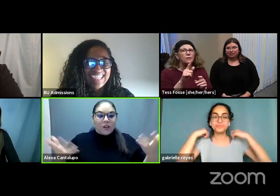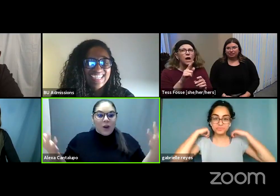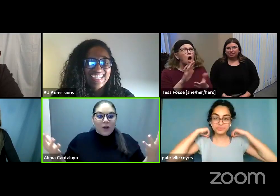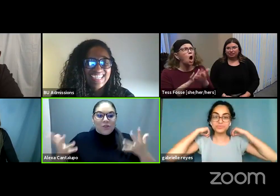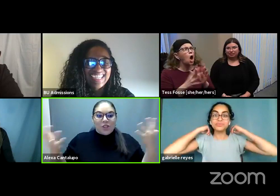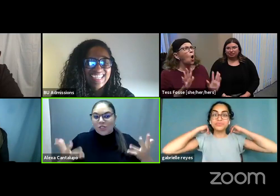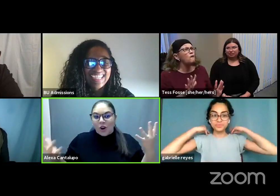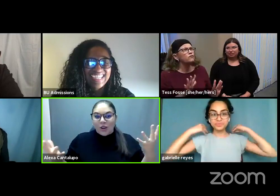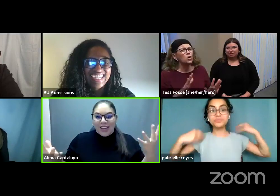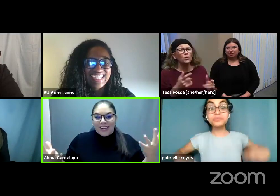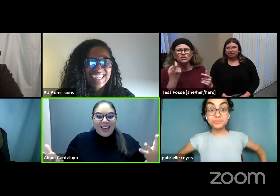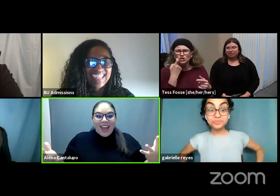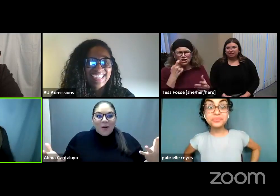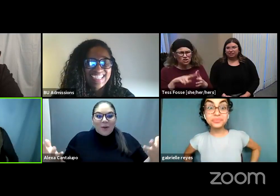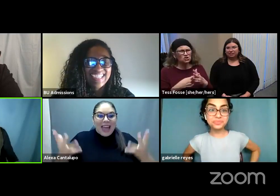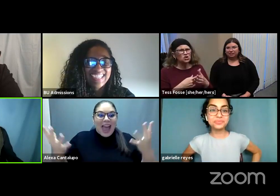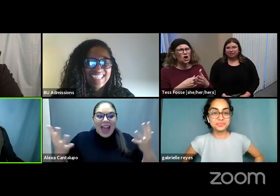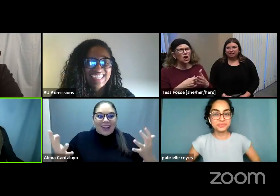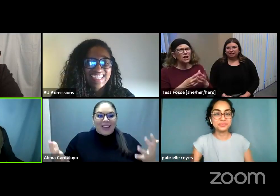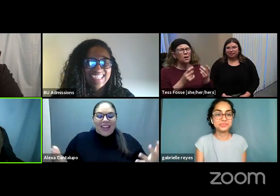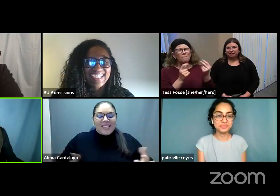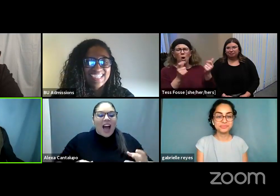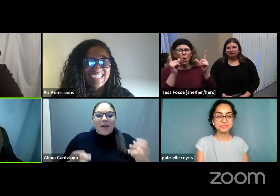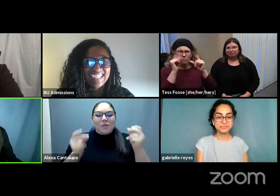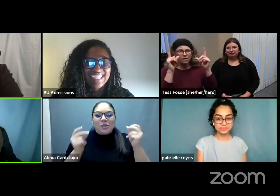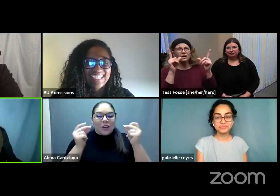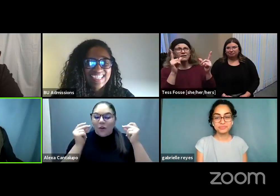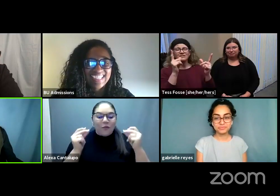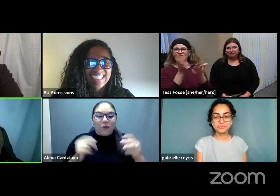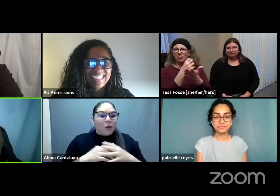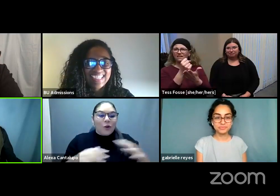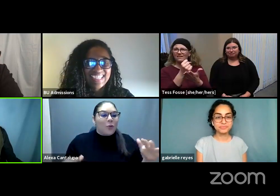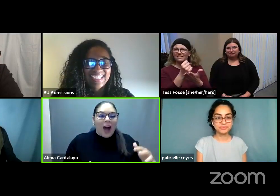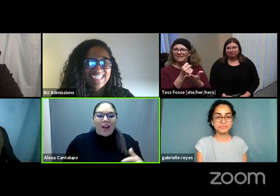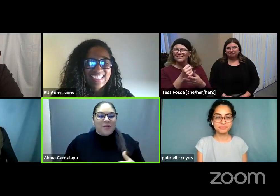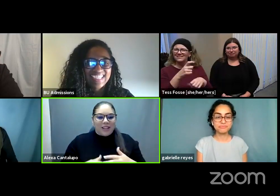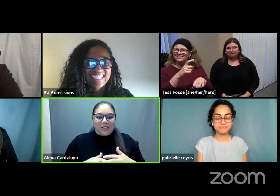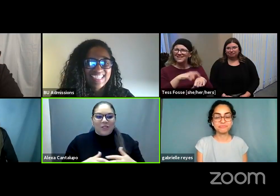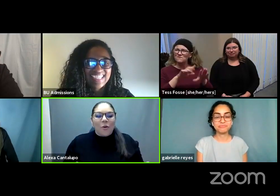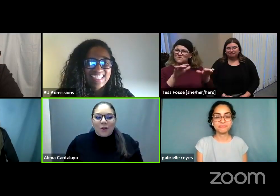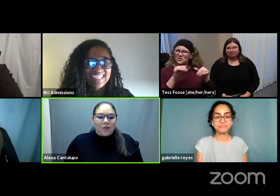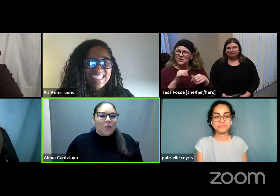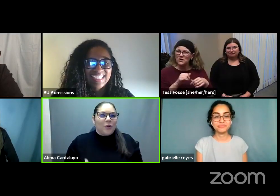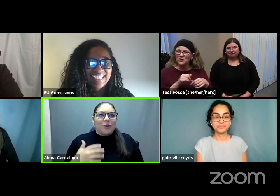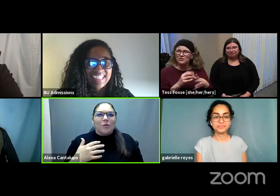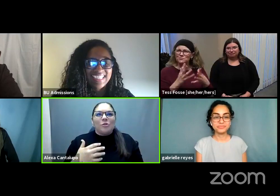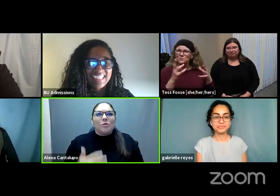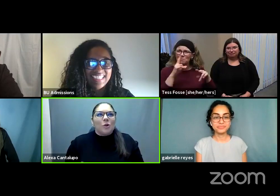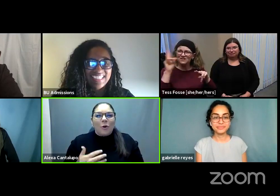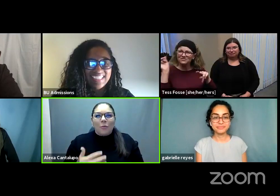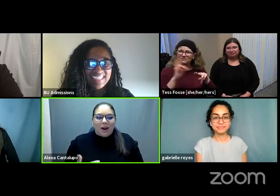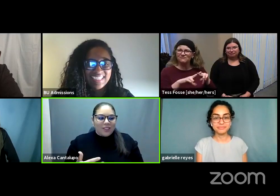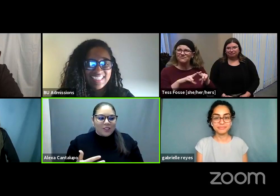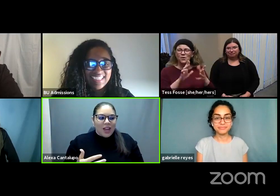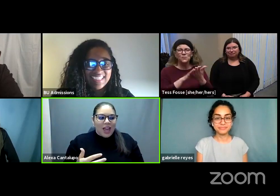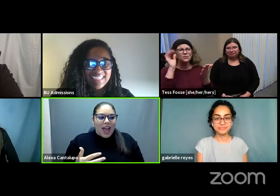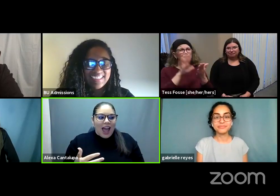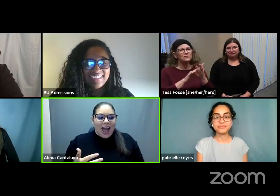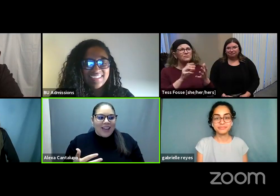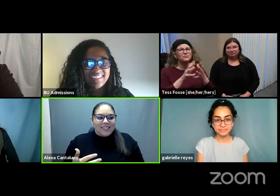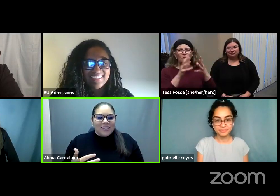over. It's like, wait, we just started. What the heck? Like time just like flew by. We had so much fun. We learned so